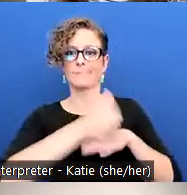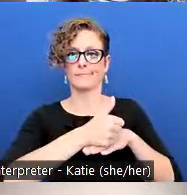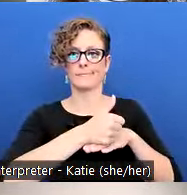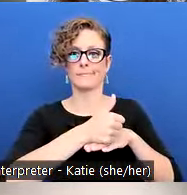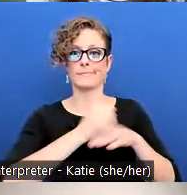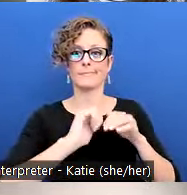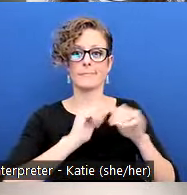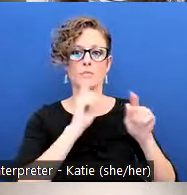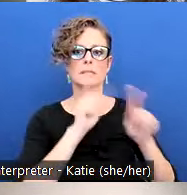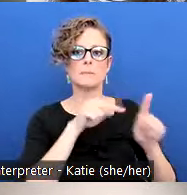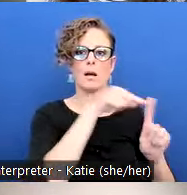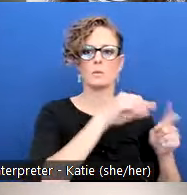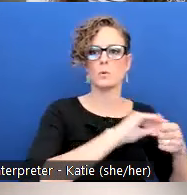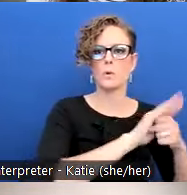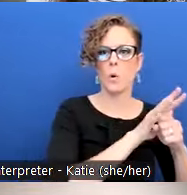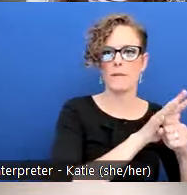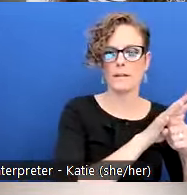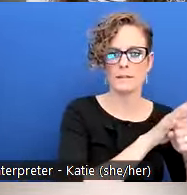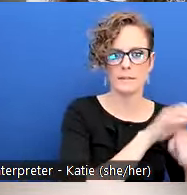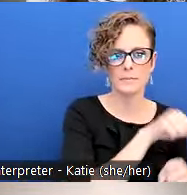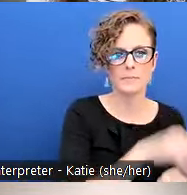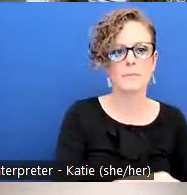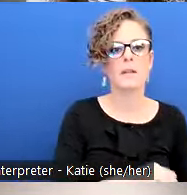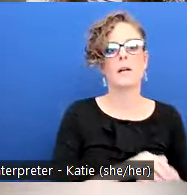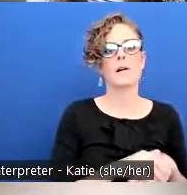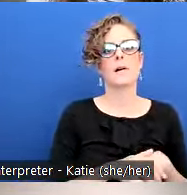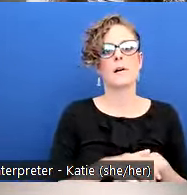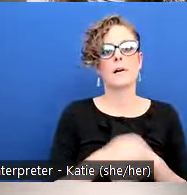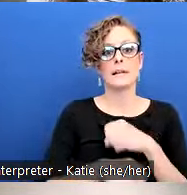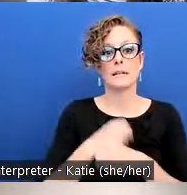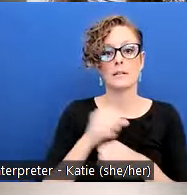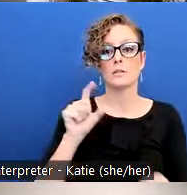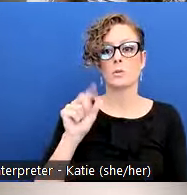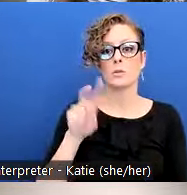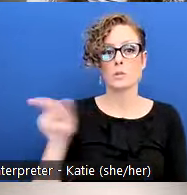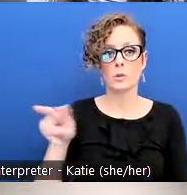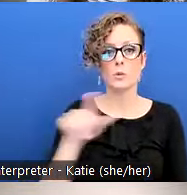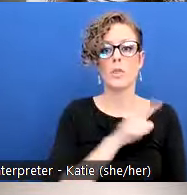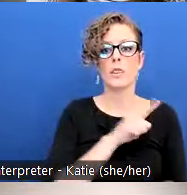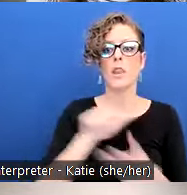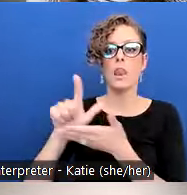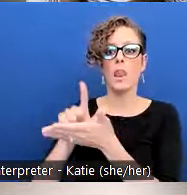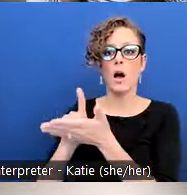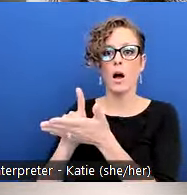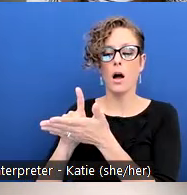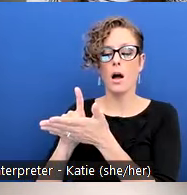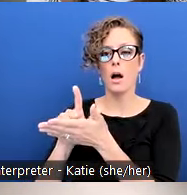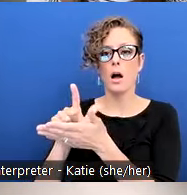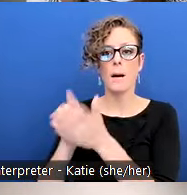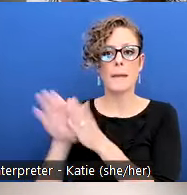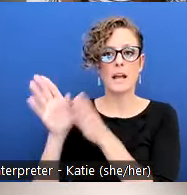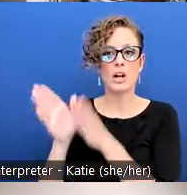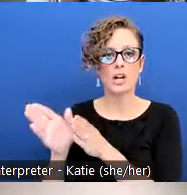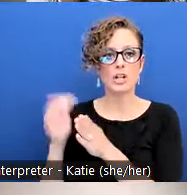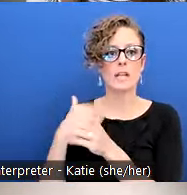And in 2022, lawmakers had over $2.5 billion to spend. So they passed